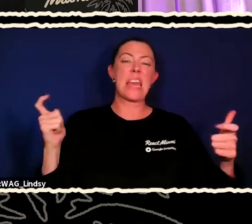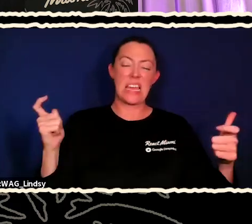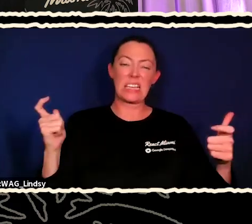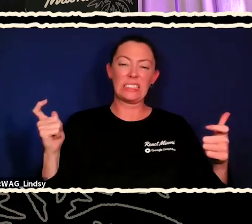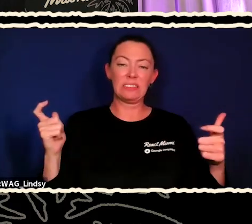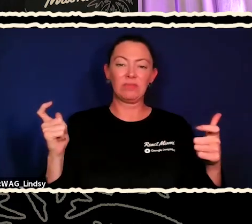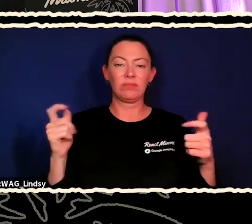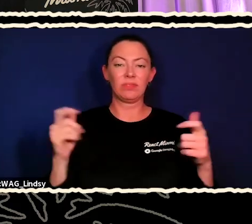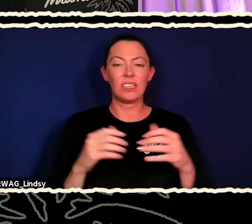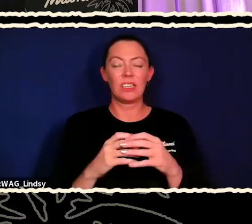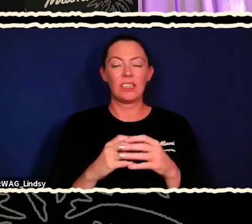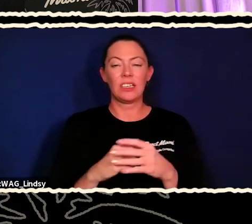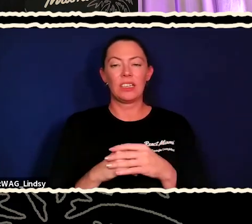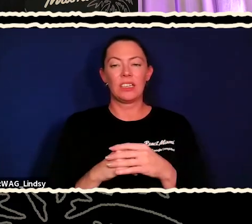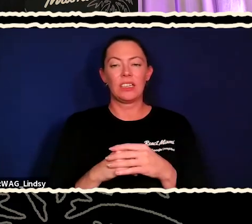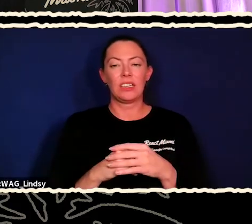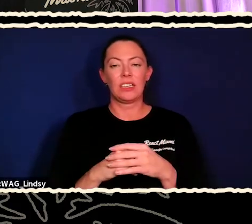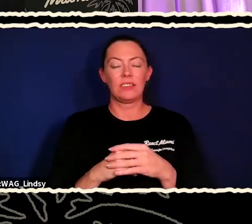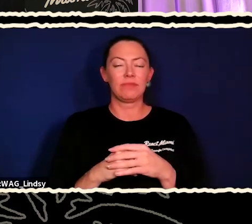I think it's OK. I can probably,